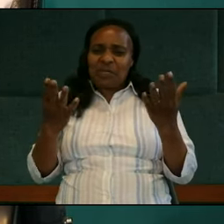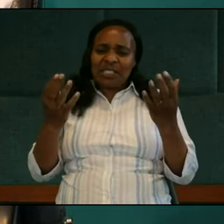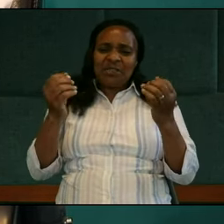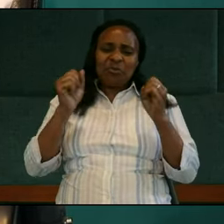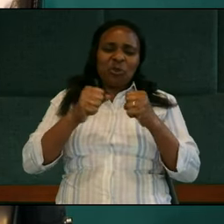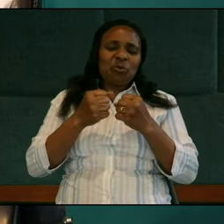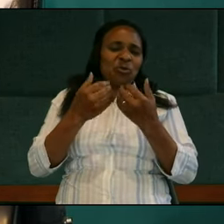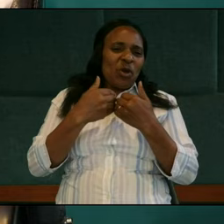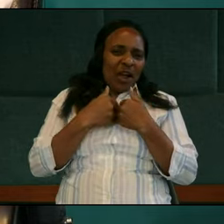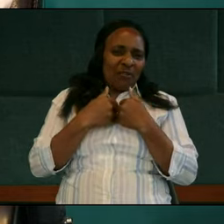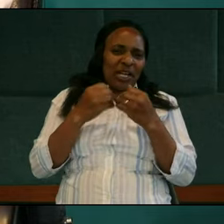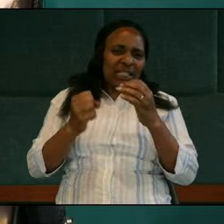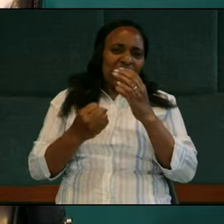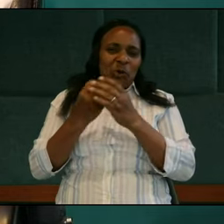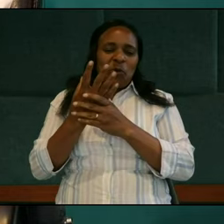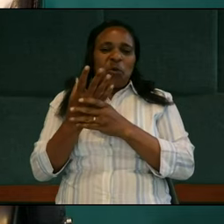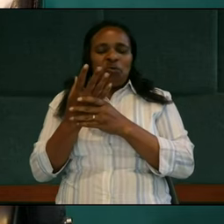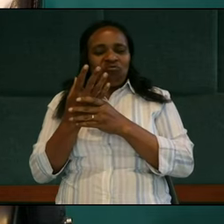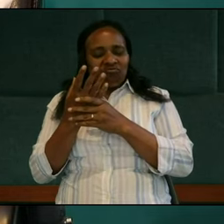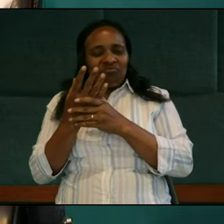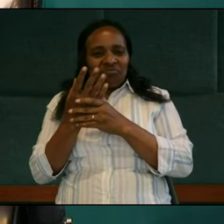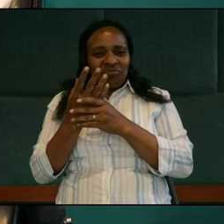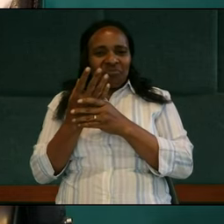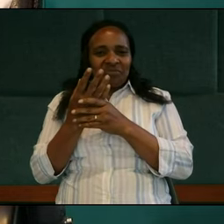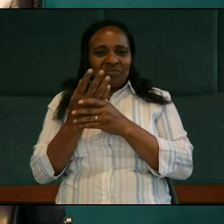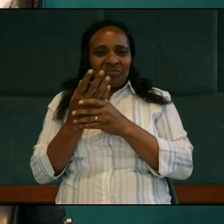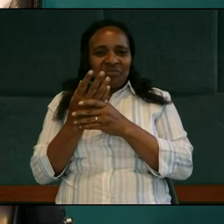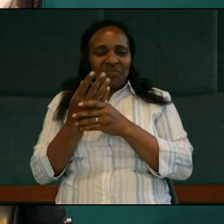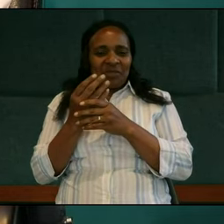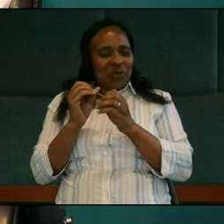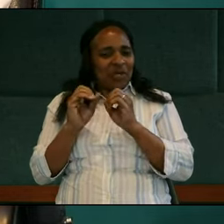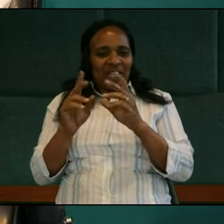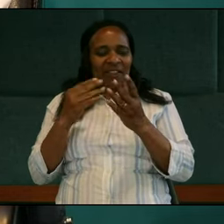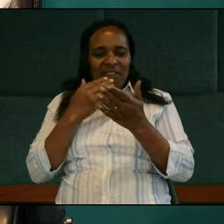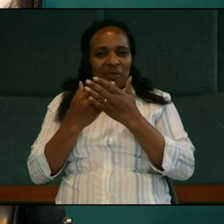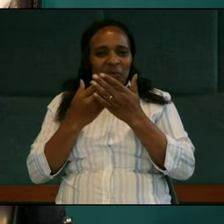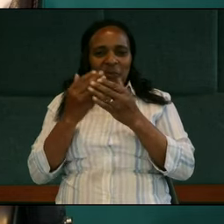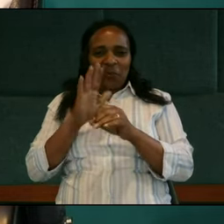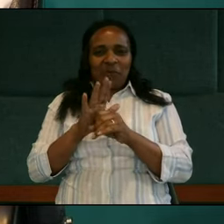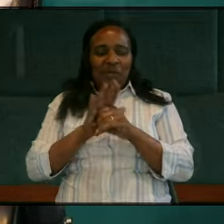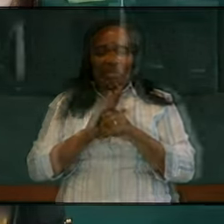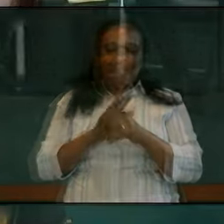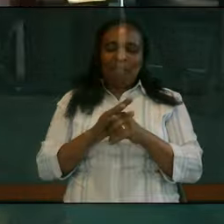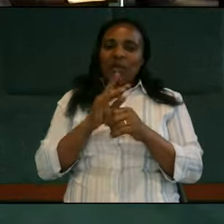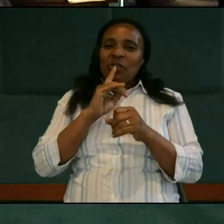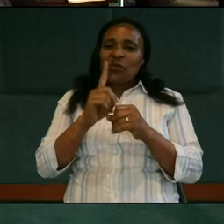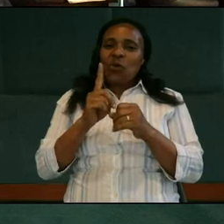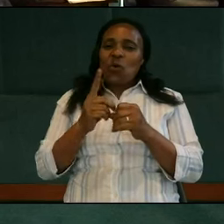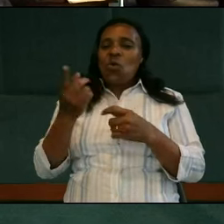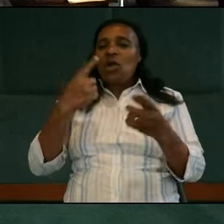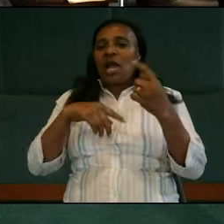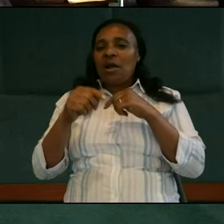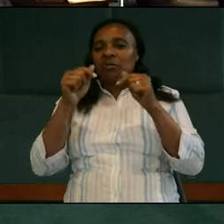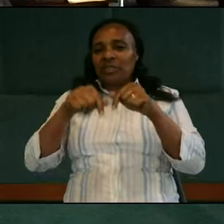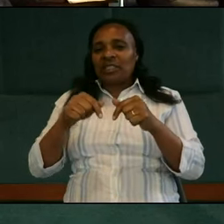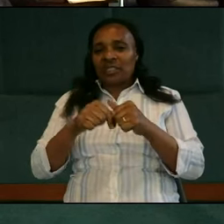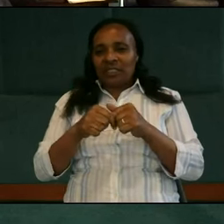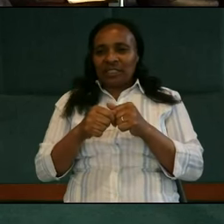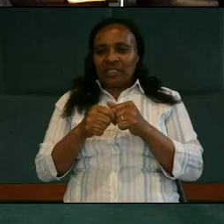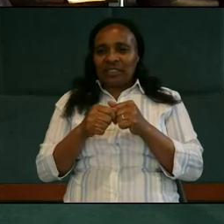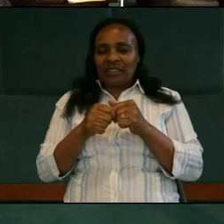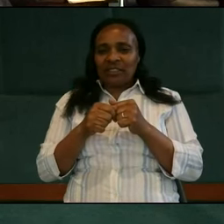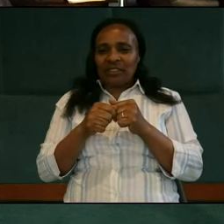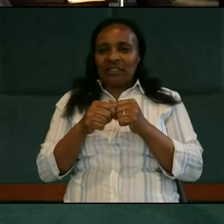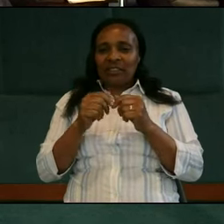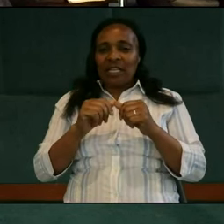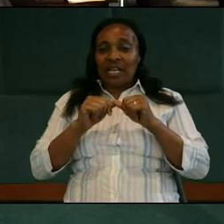them as they grow into a new stage. Yeah. Yeah. Thank you very much. So as we come to this and as you